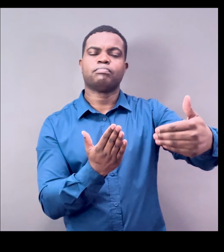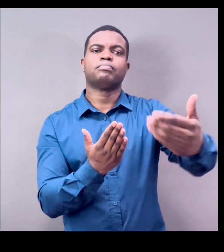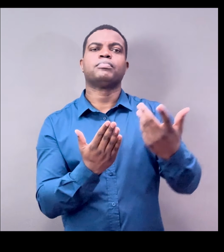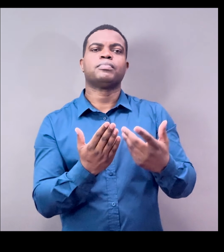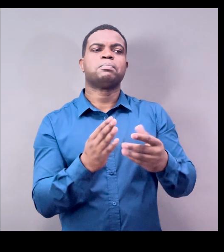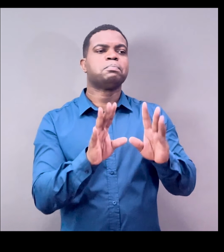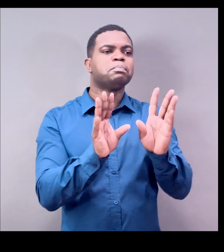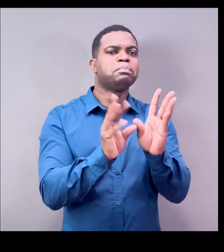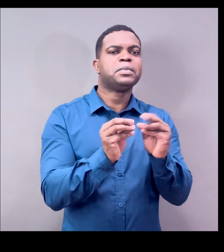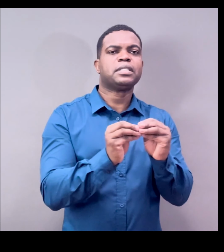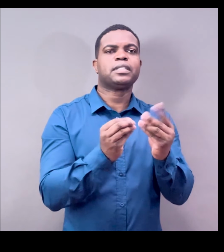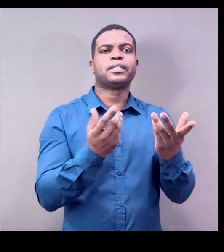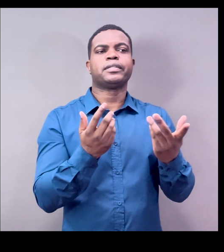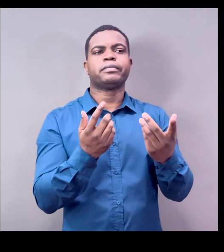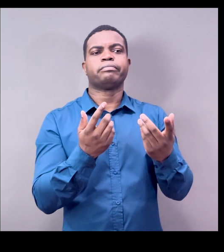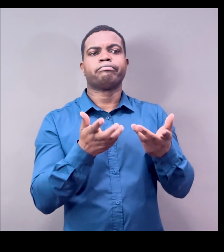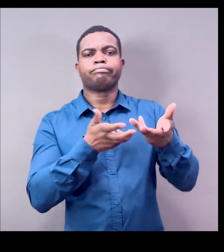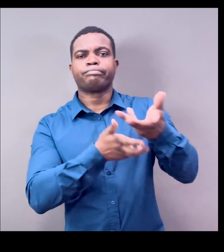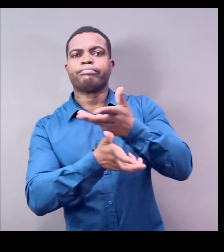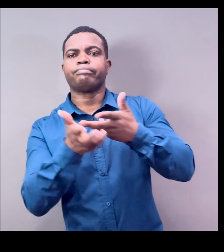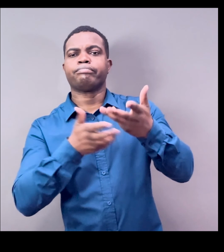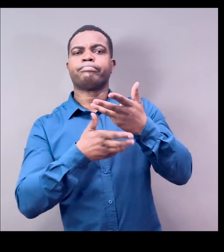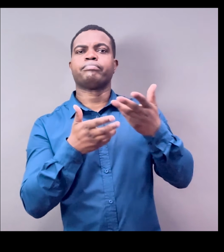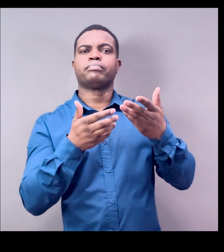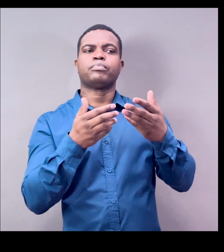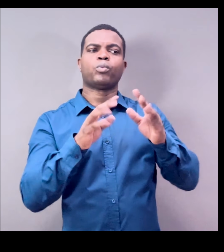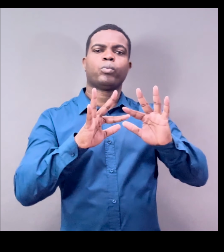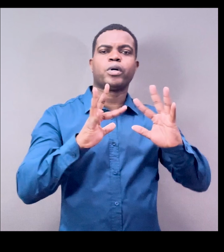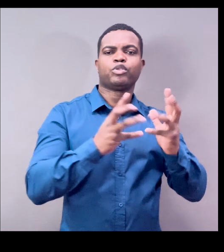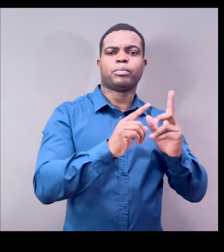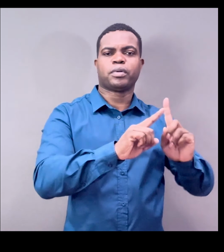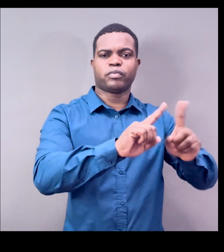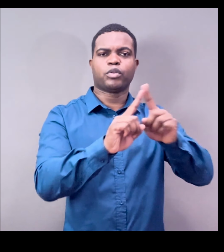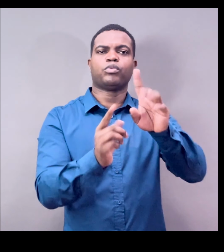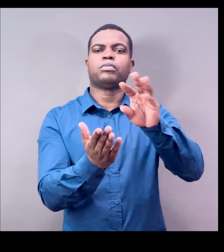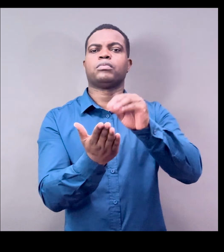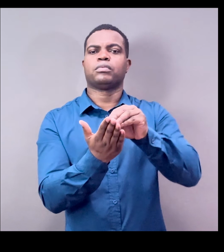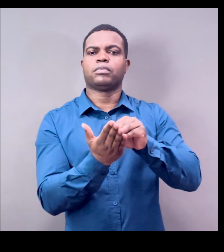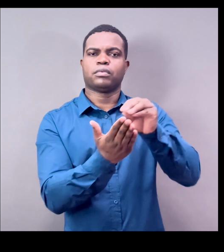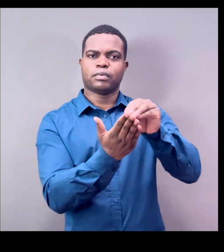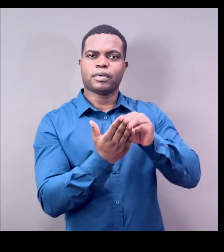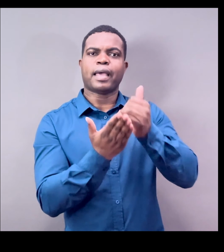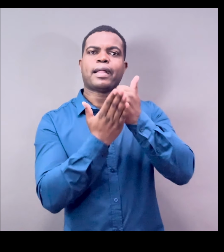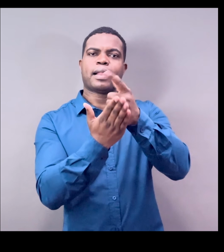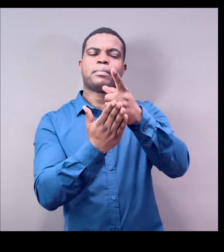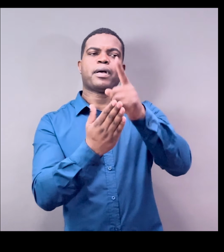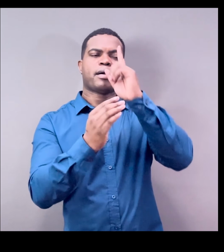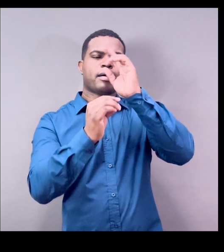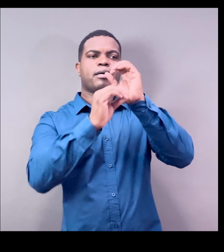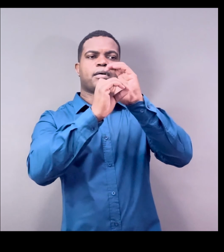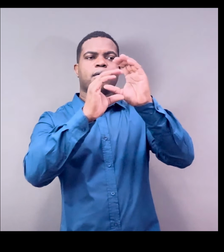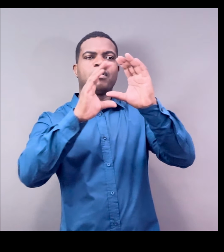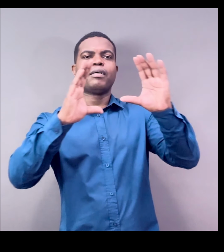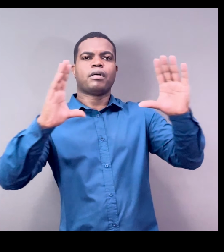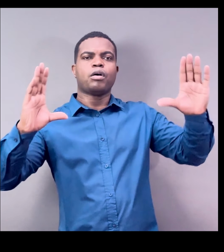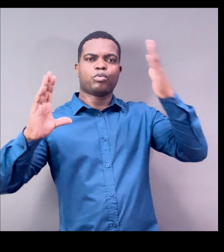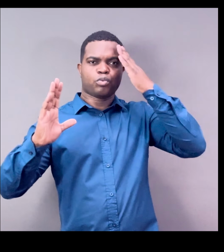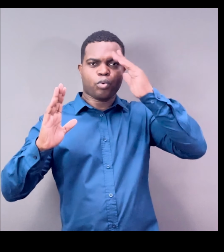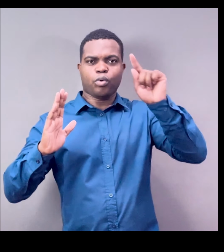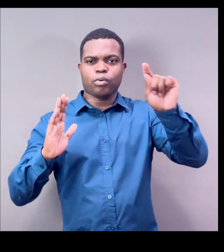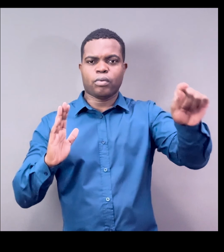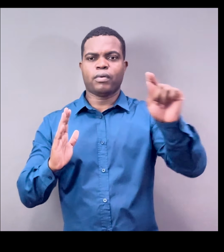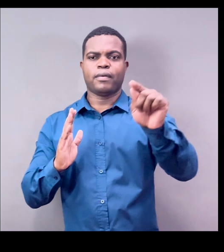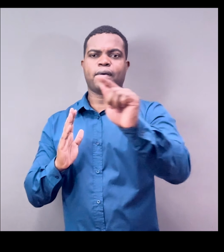after every engagement activities. From there, you'll be able to know how well they are